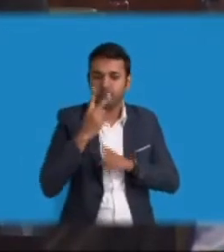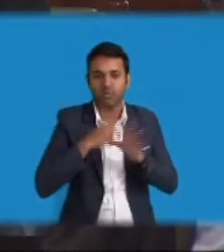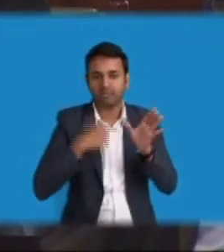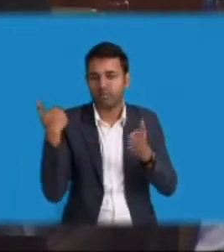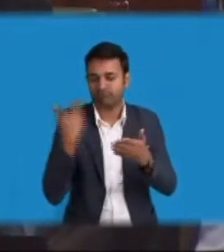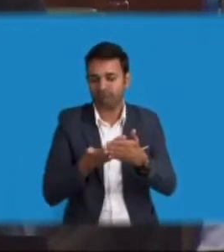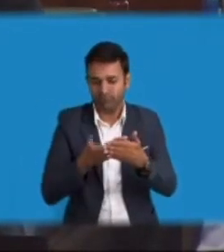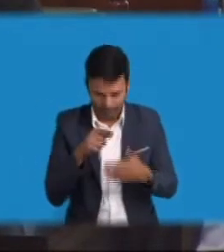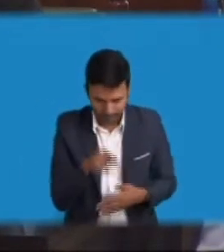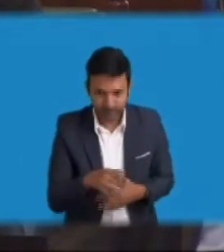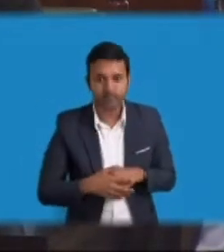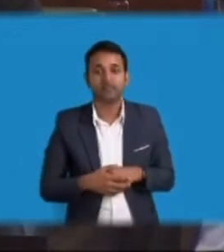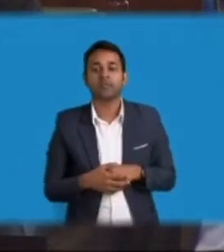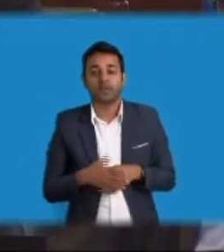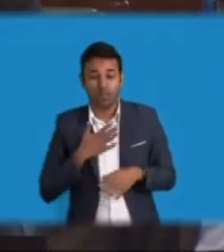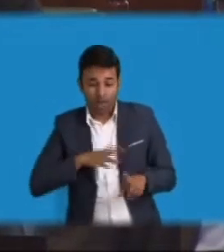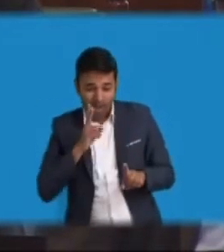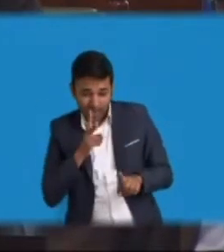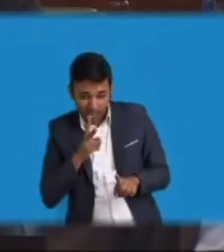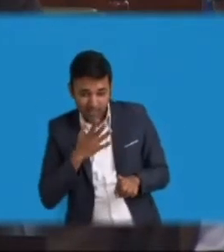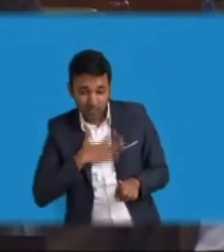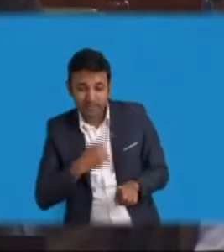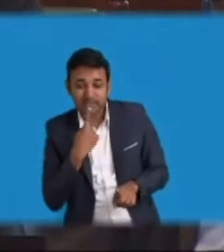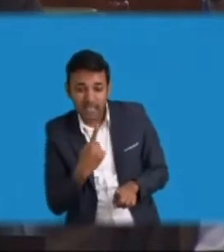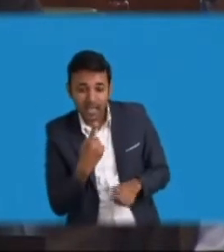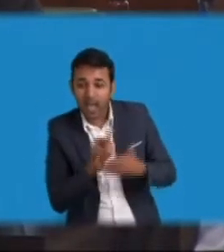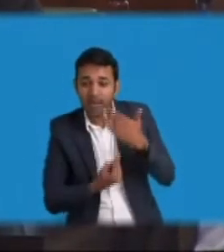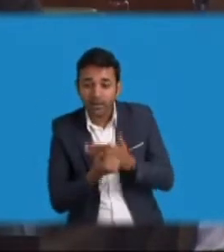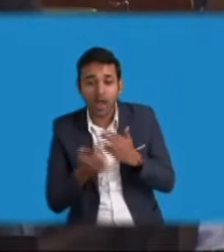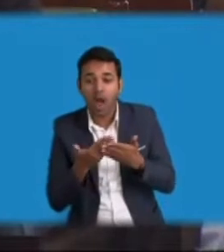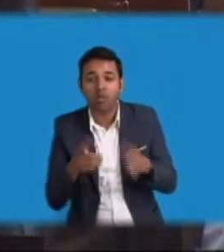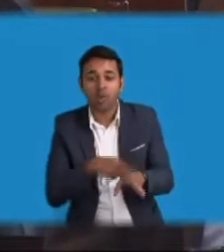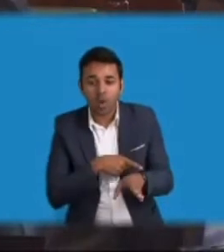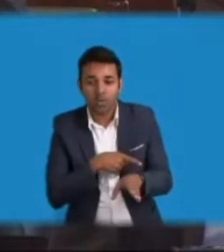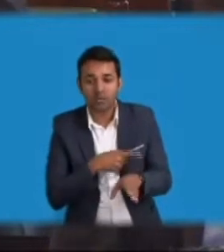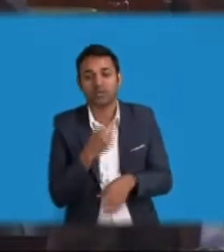point out all this has happened in the space of the last 2.5 years.